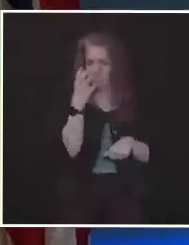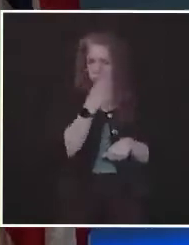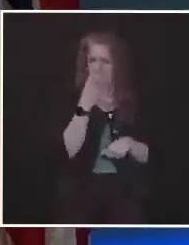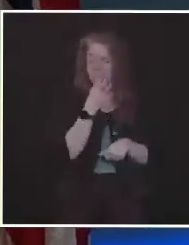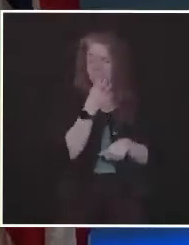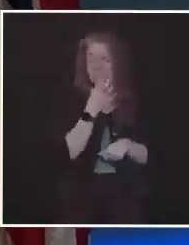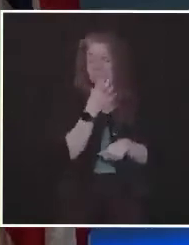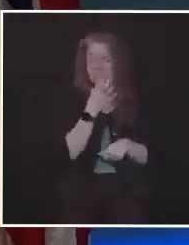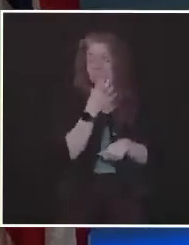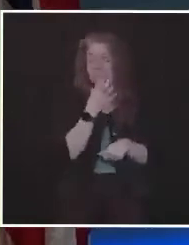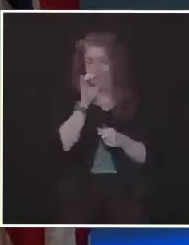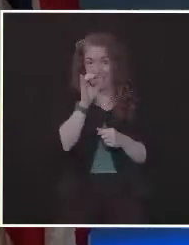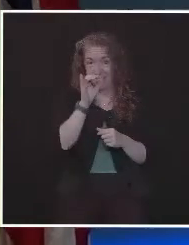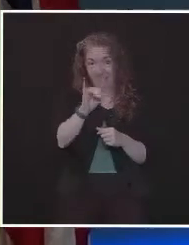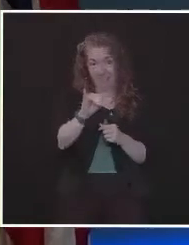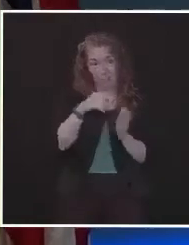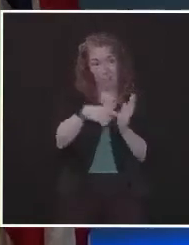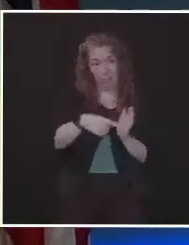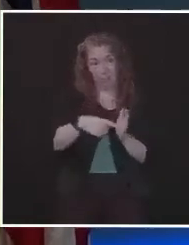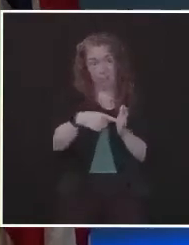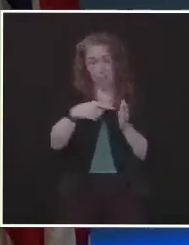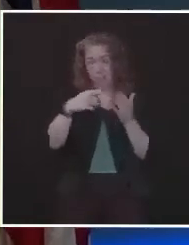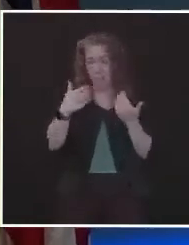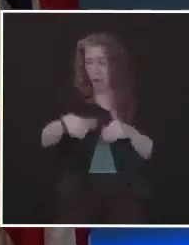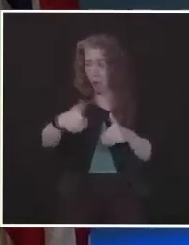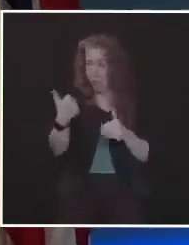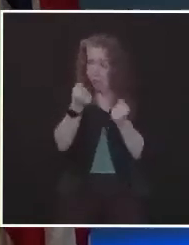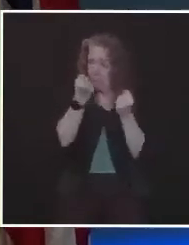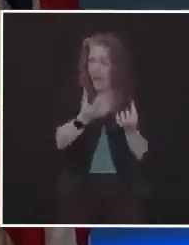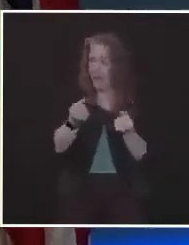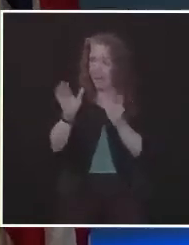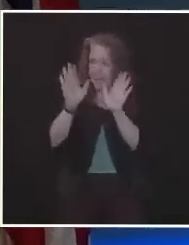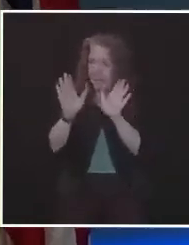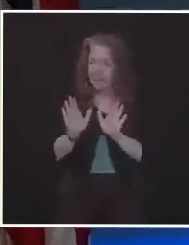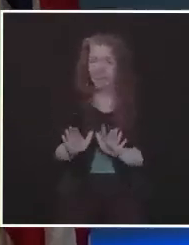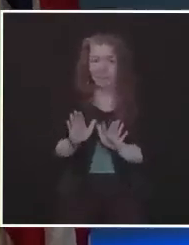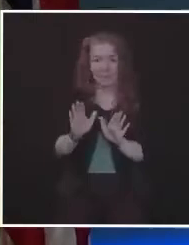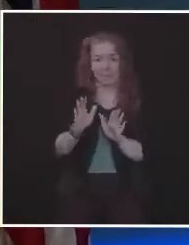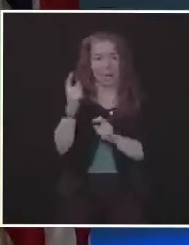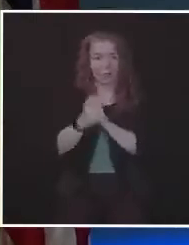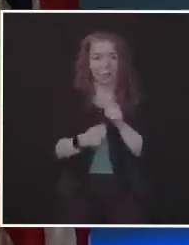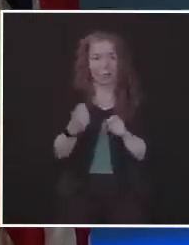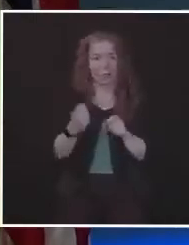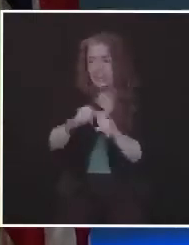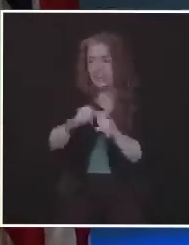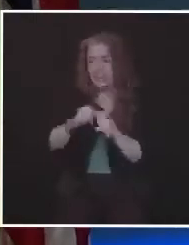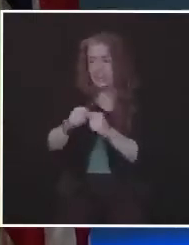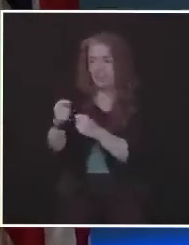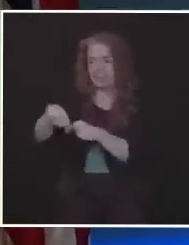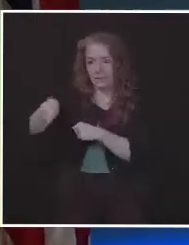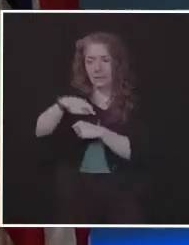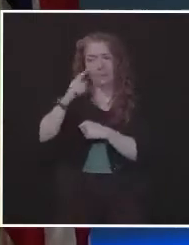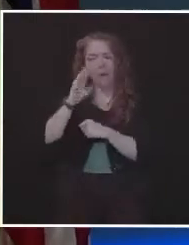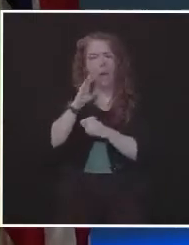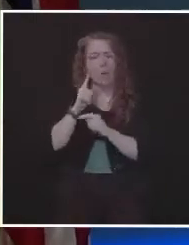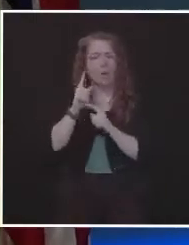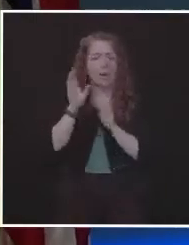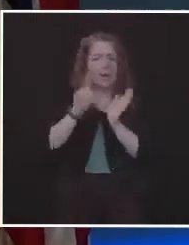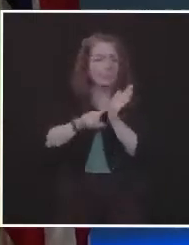that teams across NASA have made on our exploration plans, on